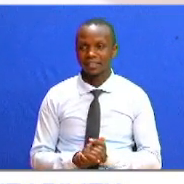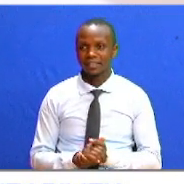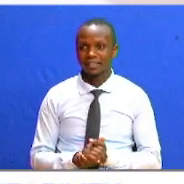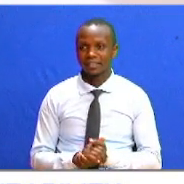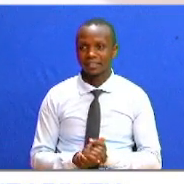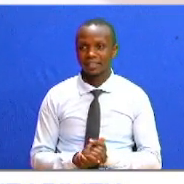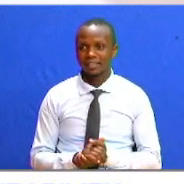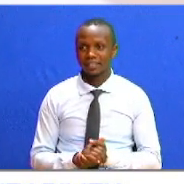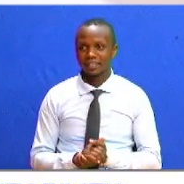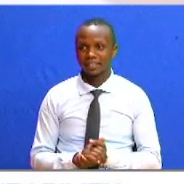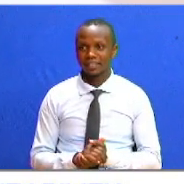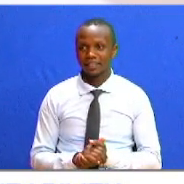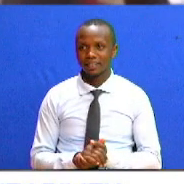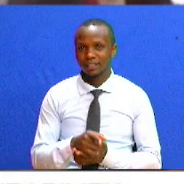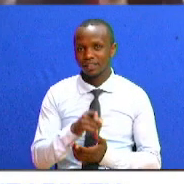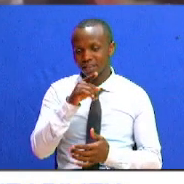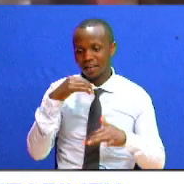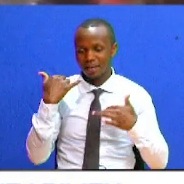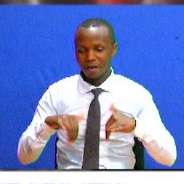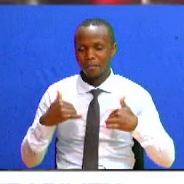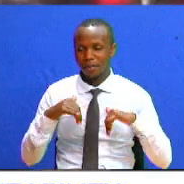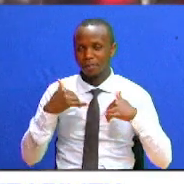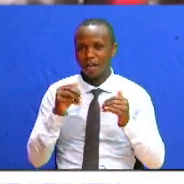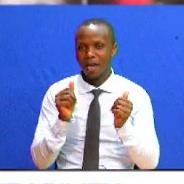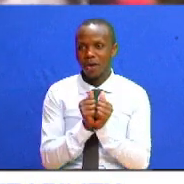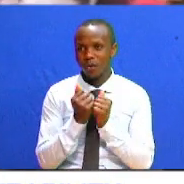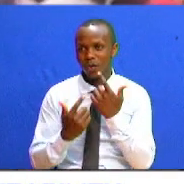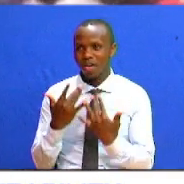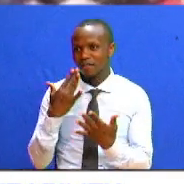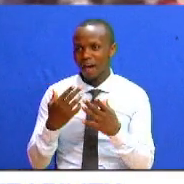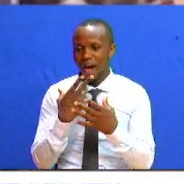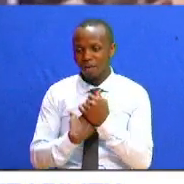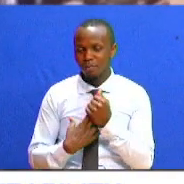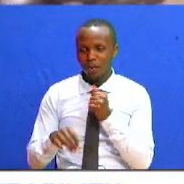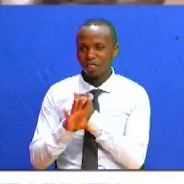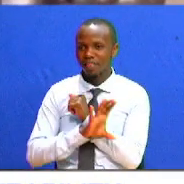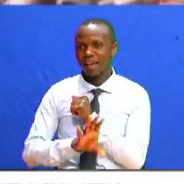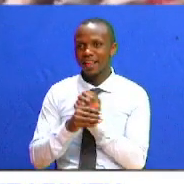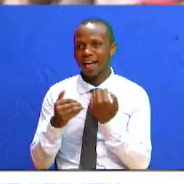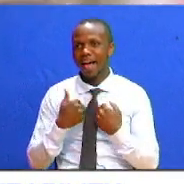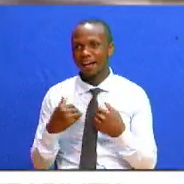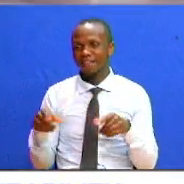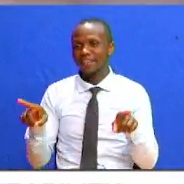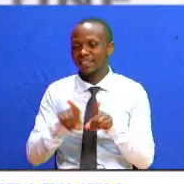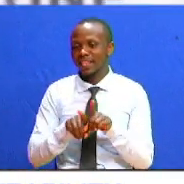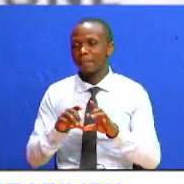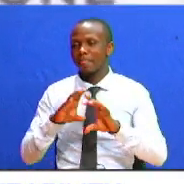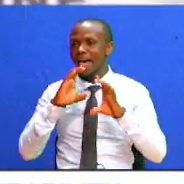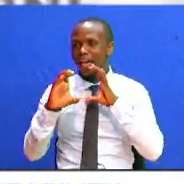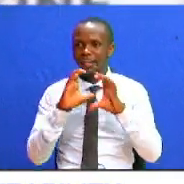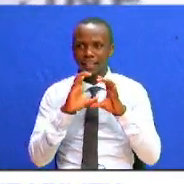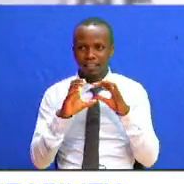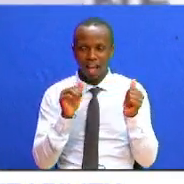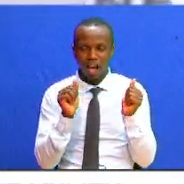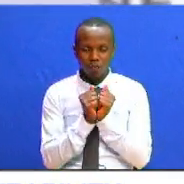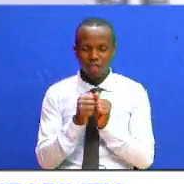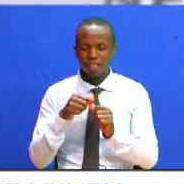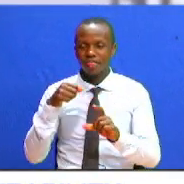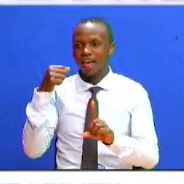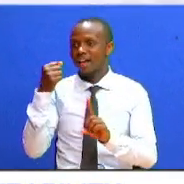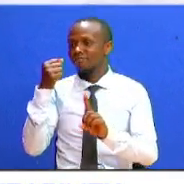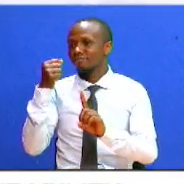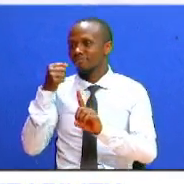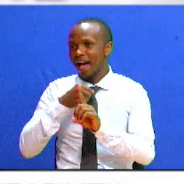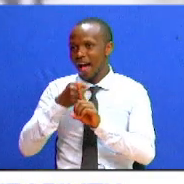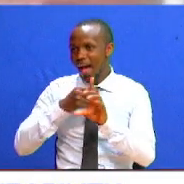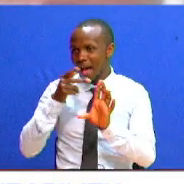You are playing with fire. Both countries are witnessing a surge in civic engagement, with activists